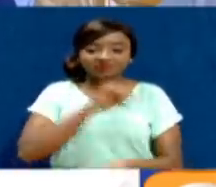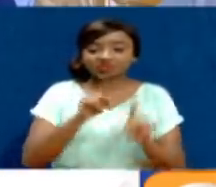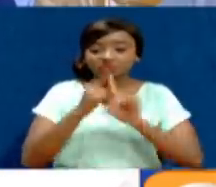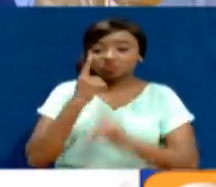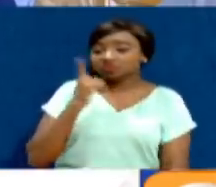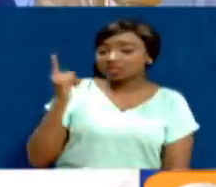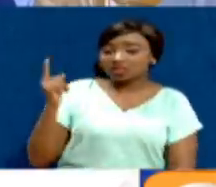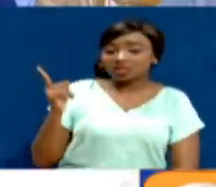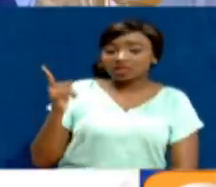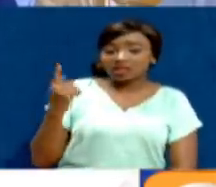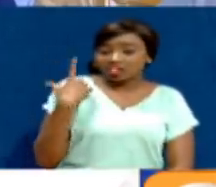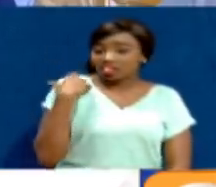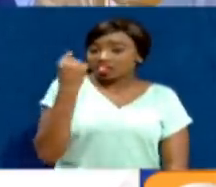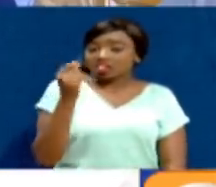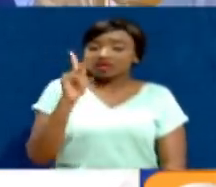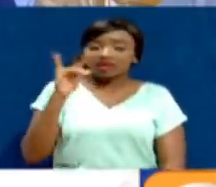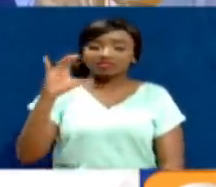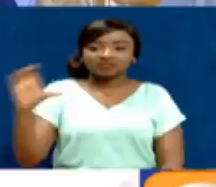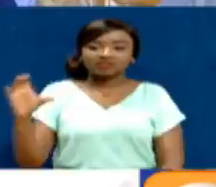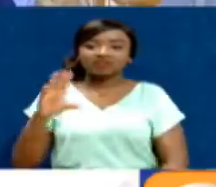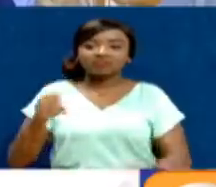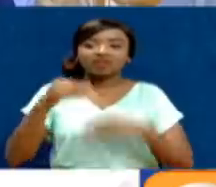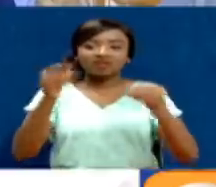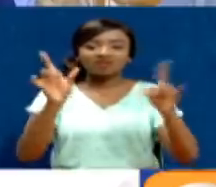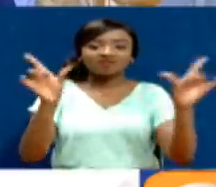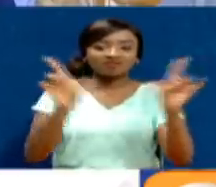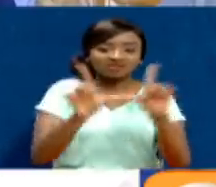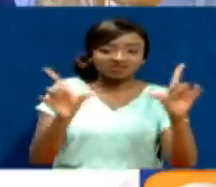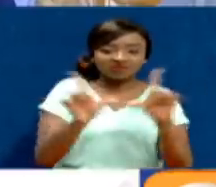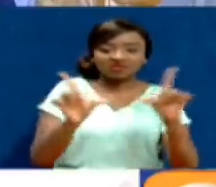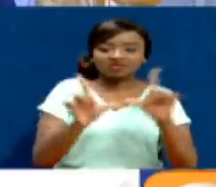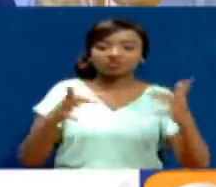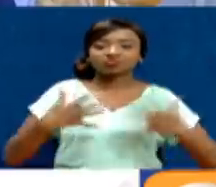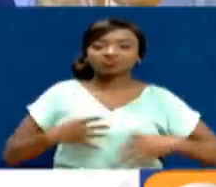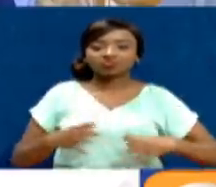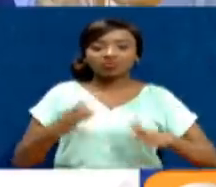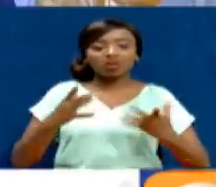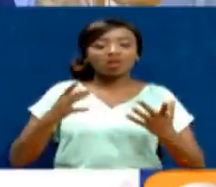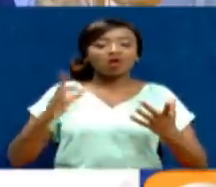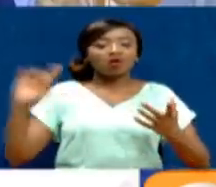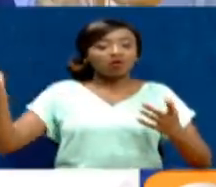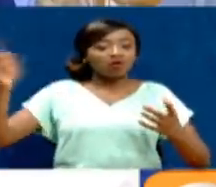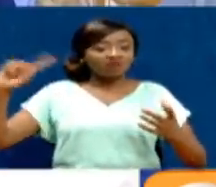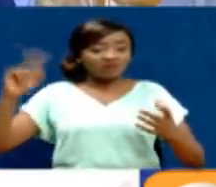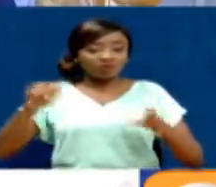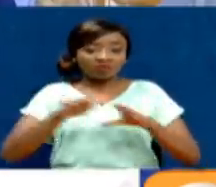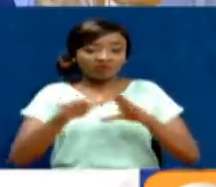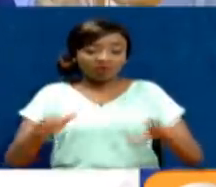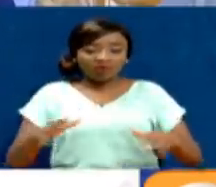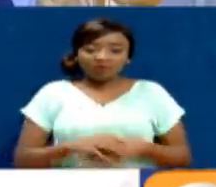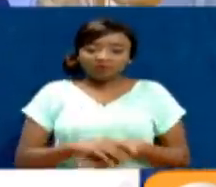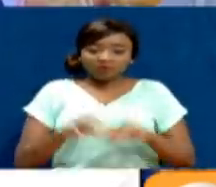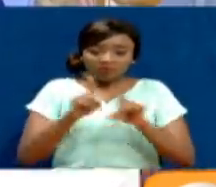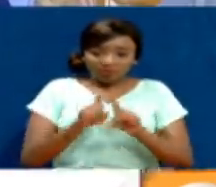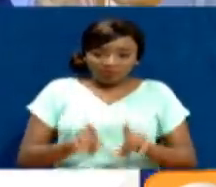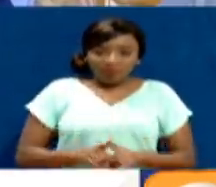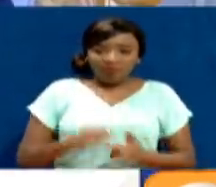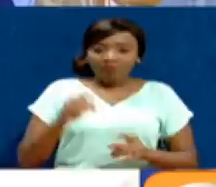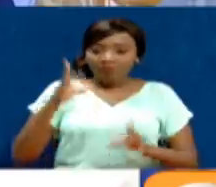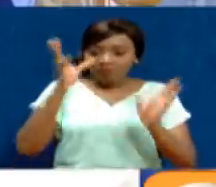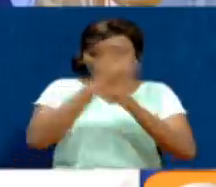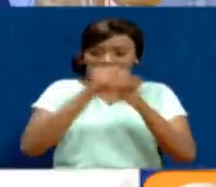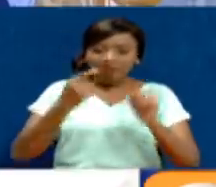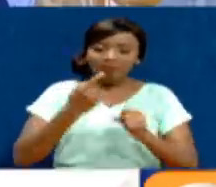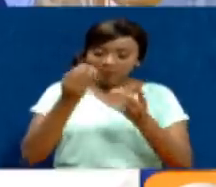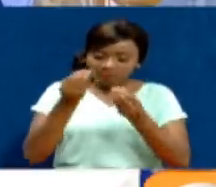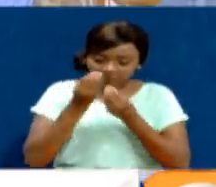issuing title to the great people of Nairobi, I'm repeating myself, I was there. I was even told by the president, let's work together